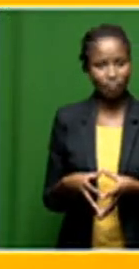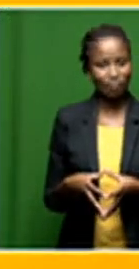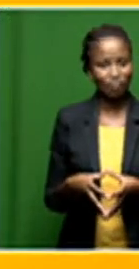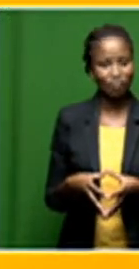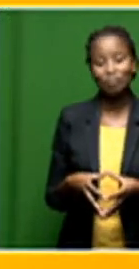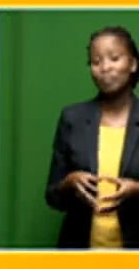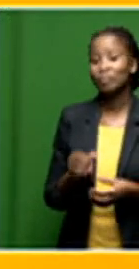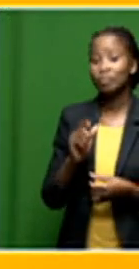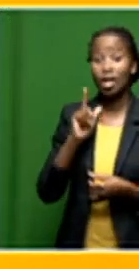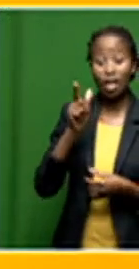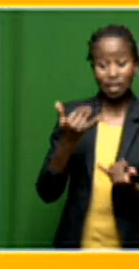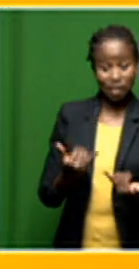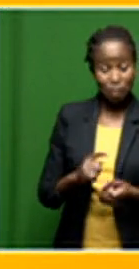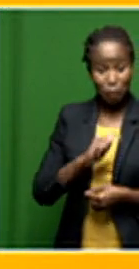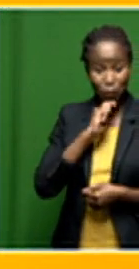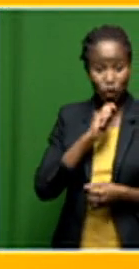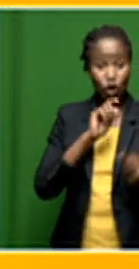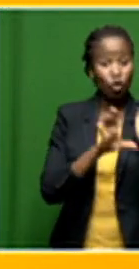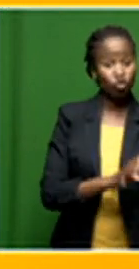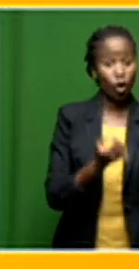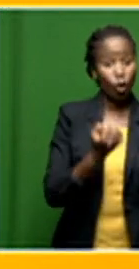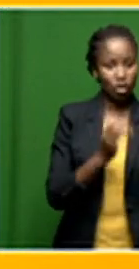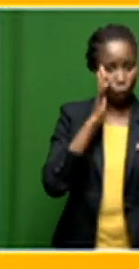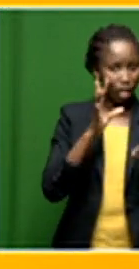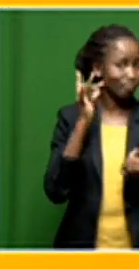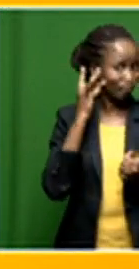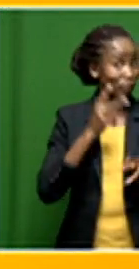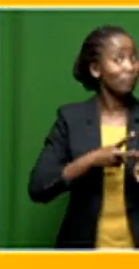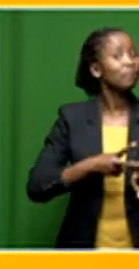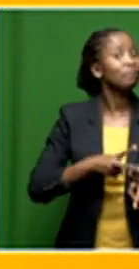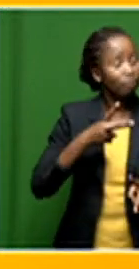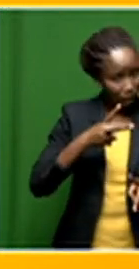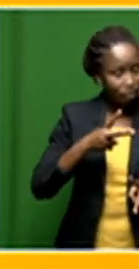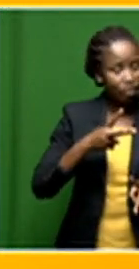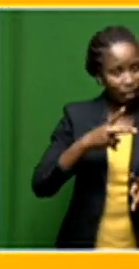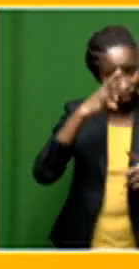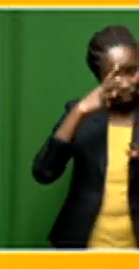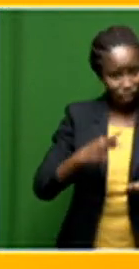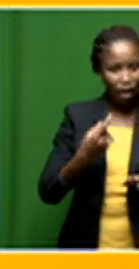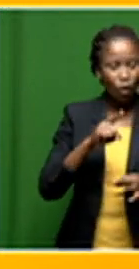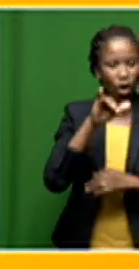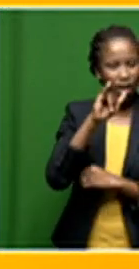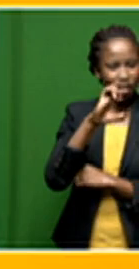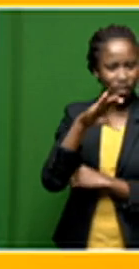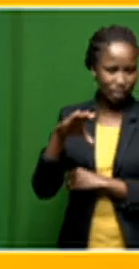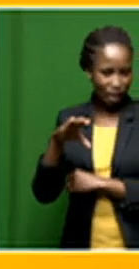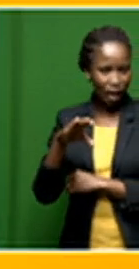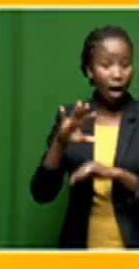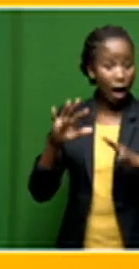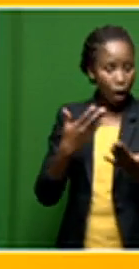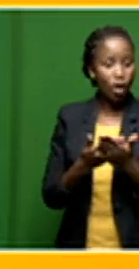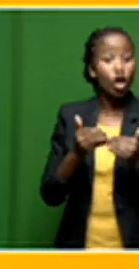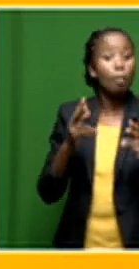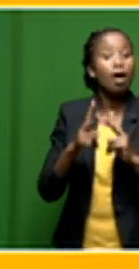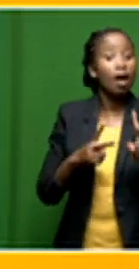Later this morning, the Constitutional Court will make its judgment on the decision of the Electoral Independent Commission, that's the IEC, to reopen